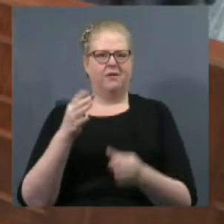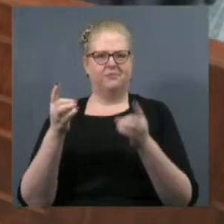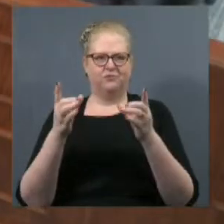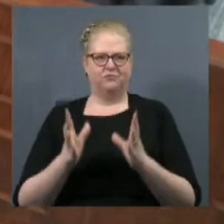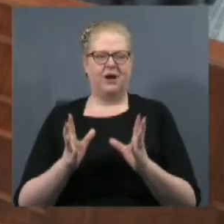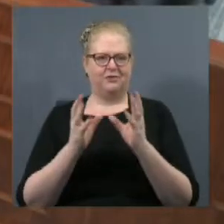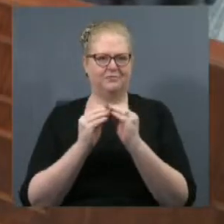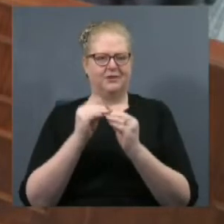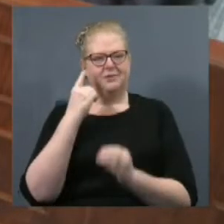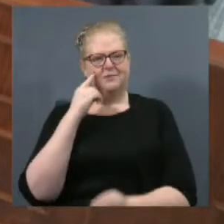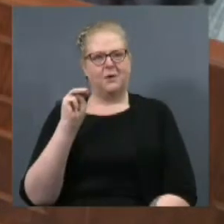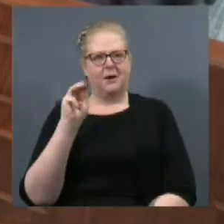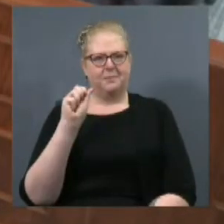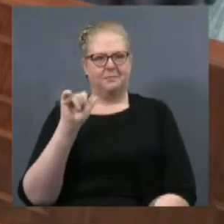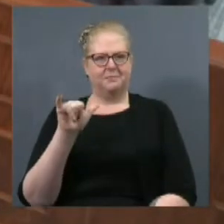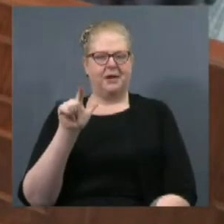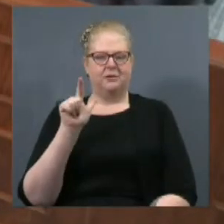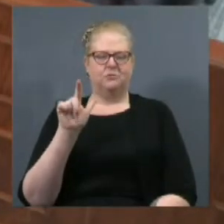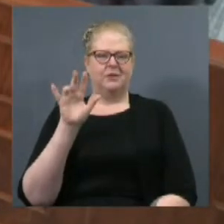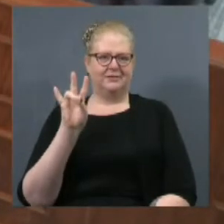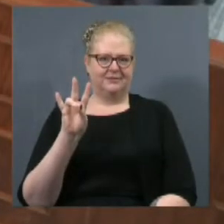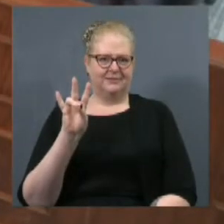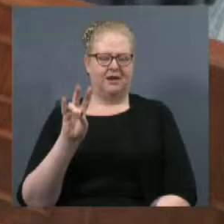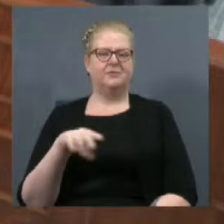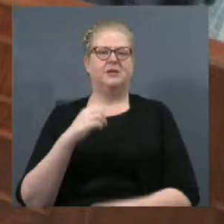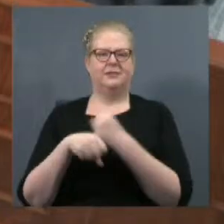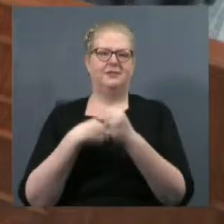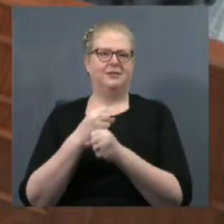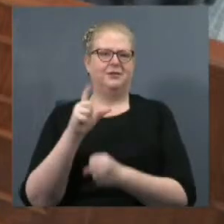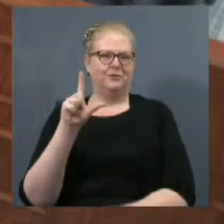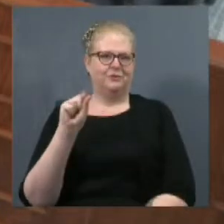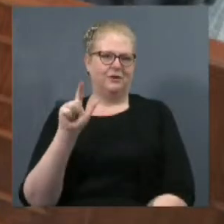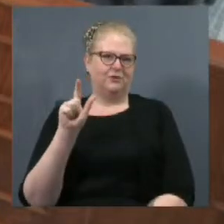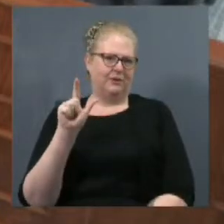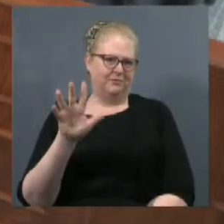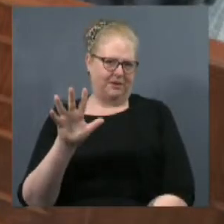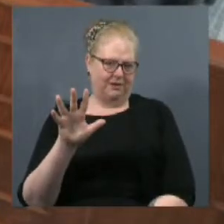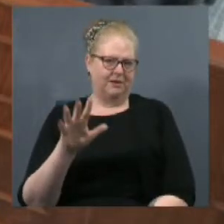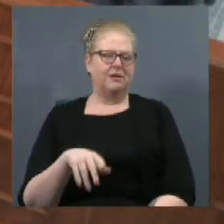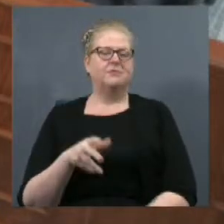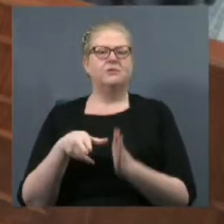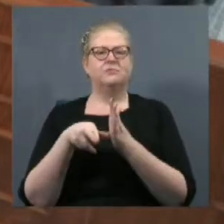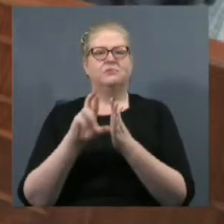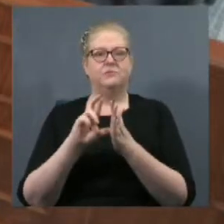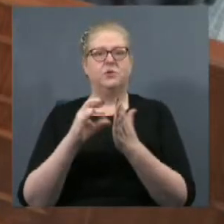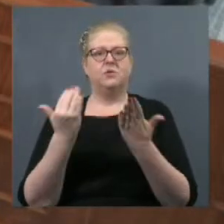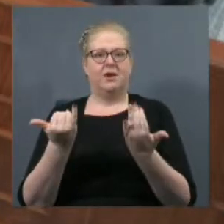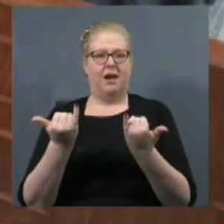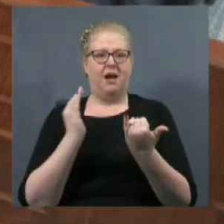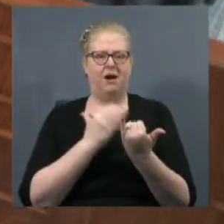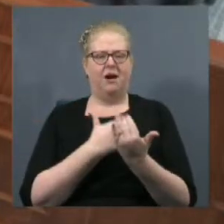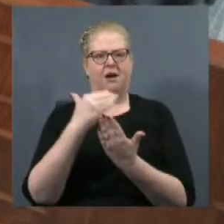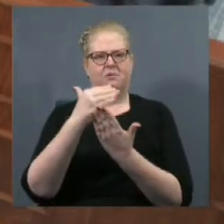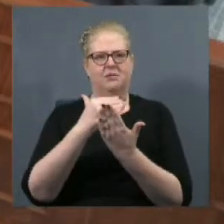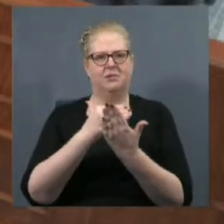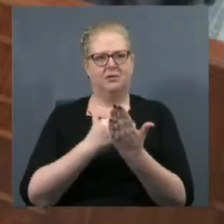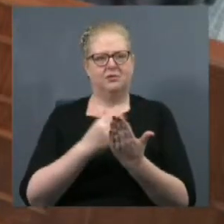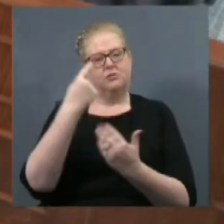the agenda for our former board meeting that will be held on June 3rd, 2025. We'll first